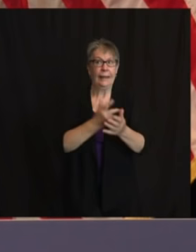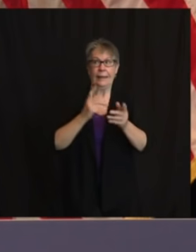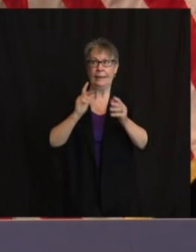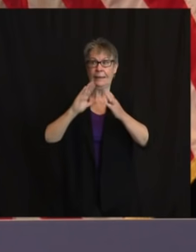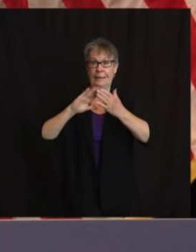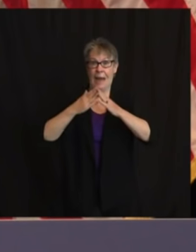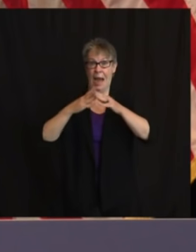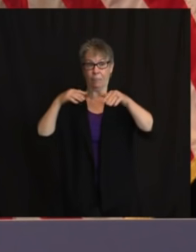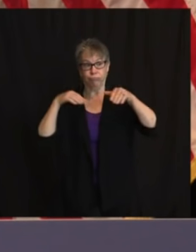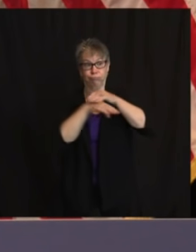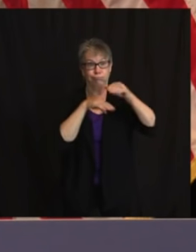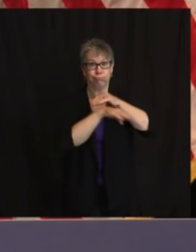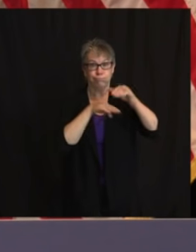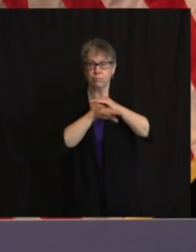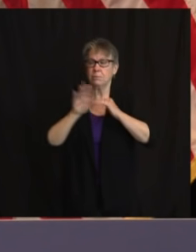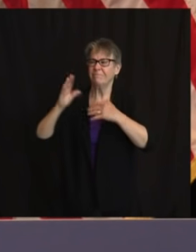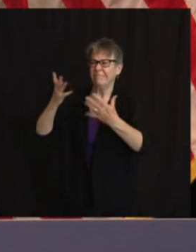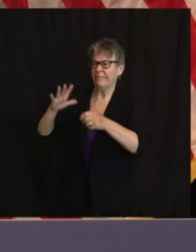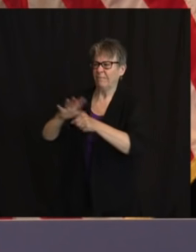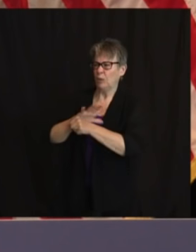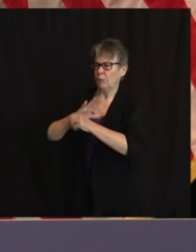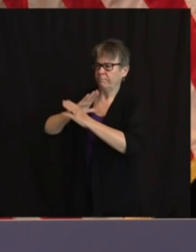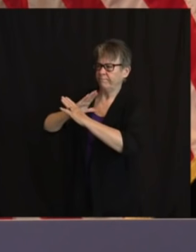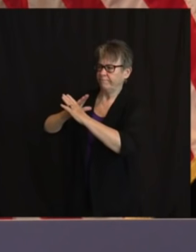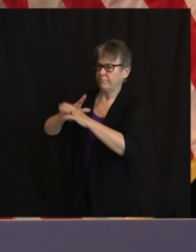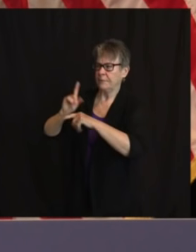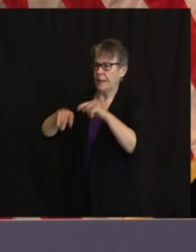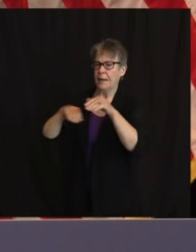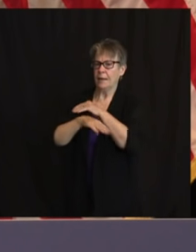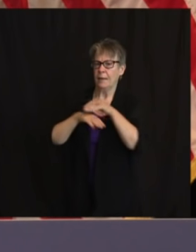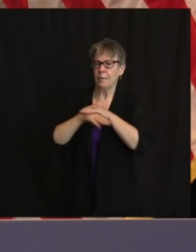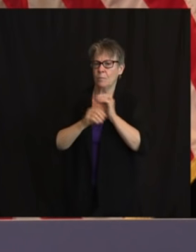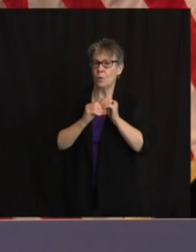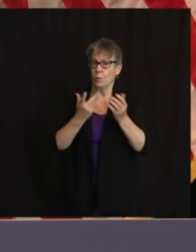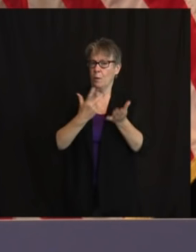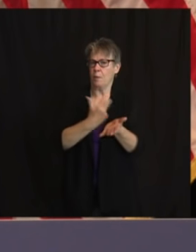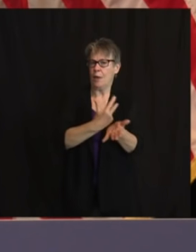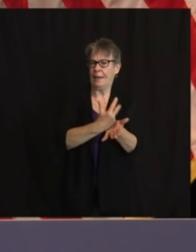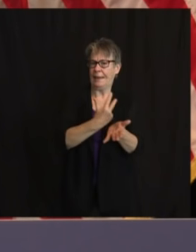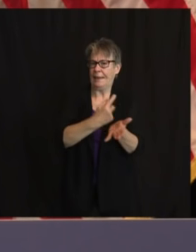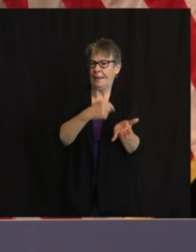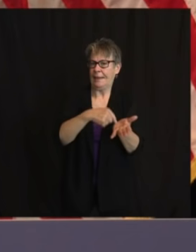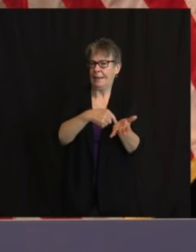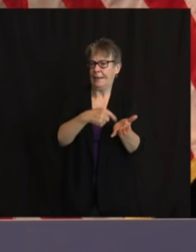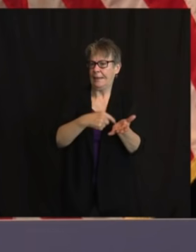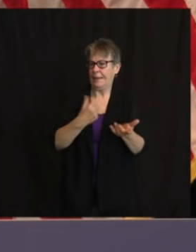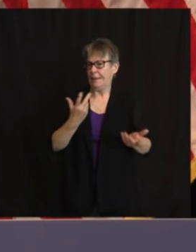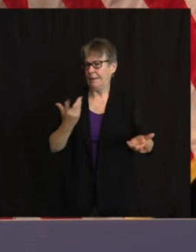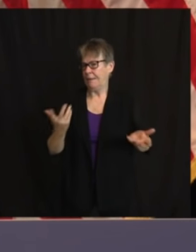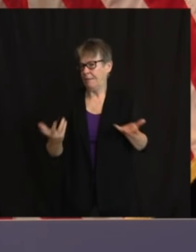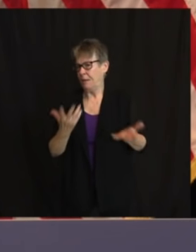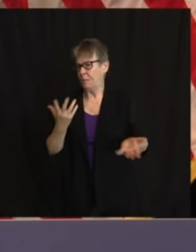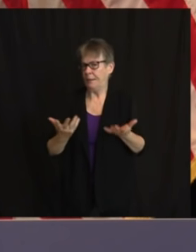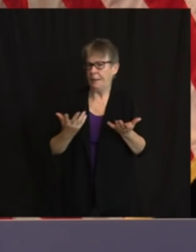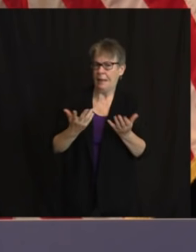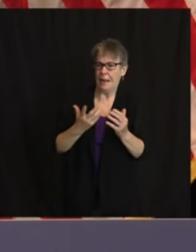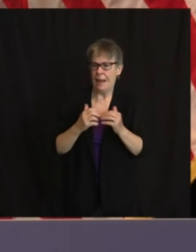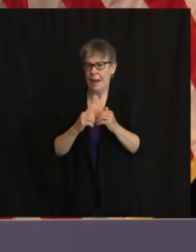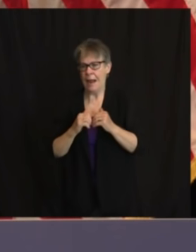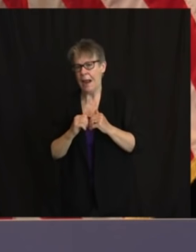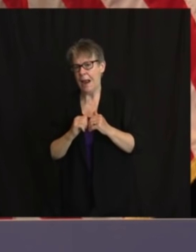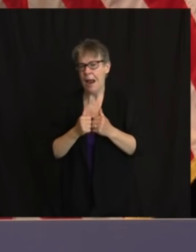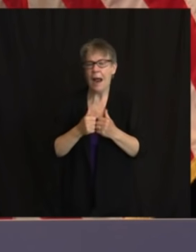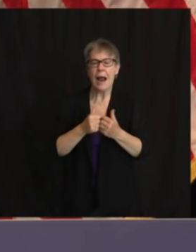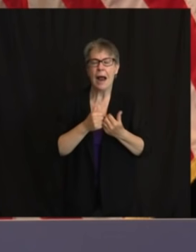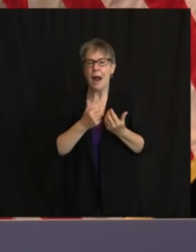day tickets or monthly passes they're going to sell, maybe there's something on the capacity side that speaks to that. But bear with